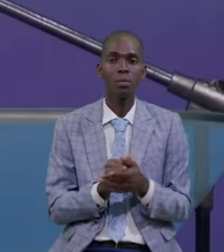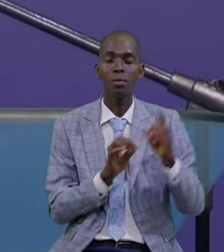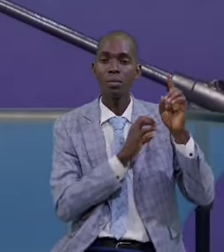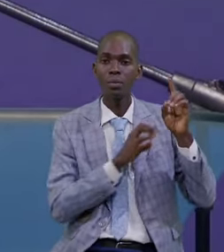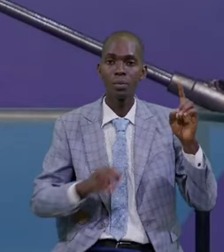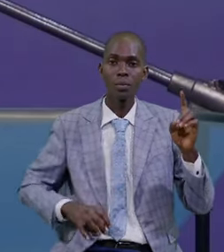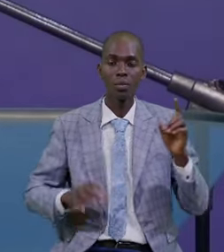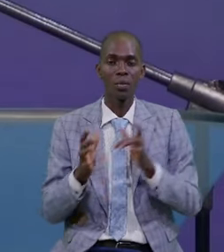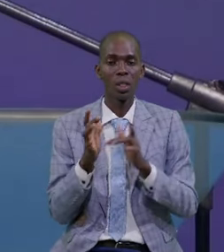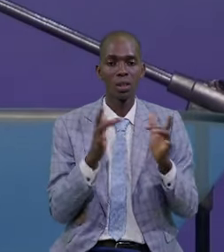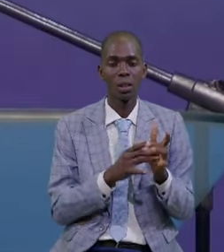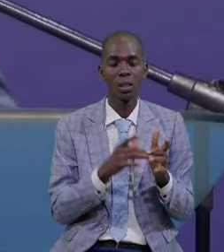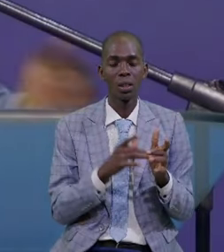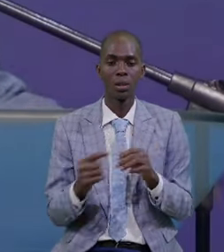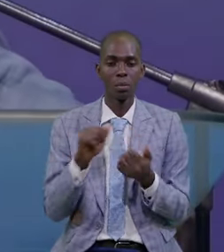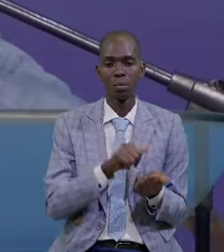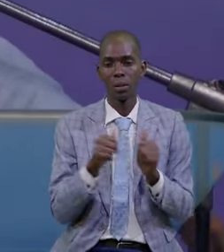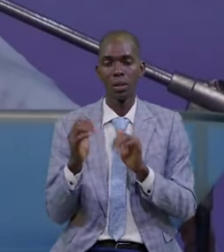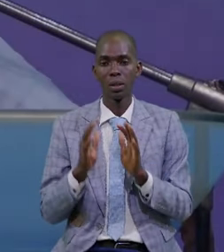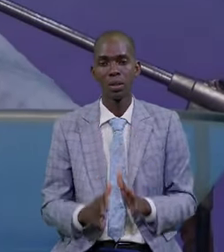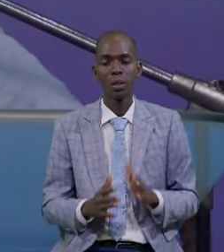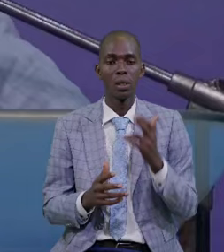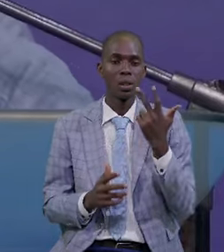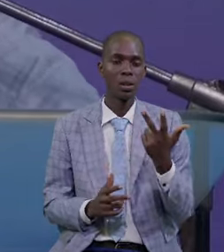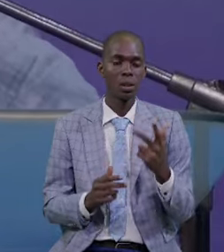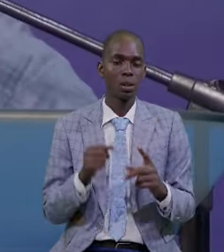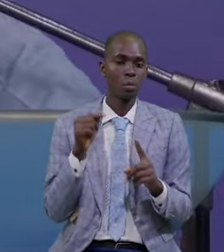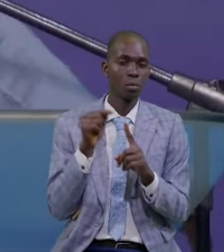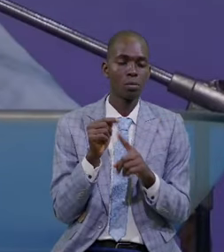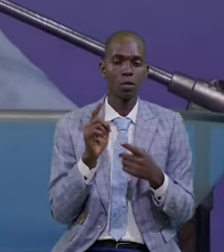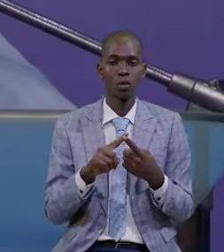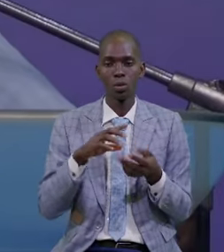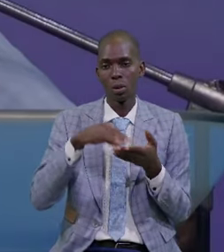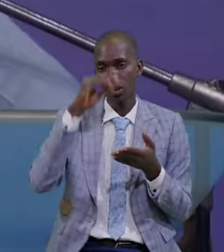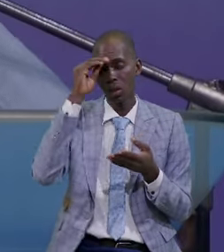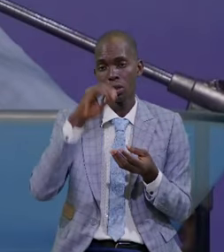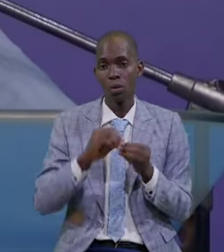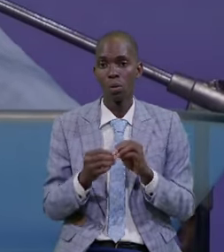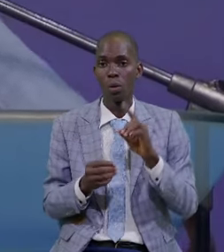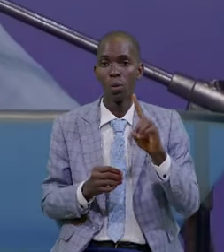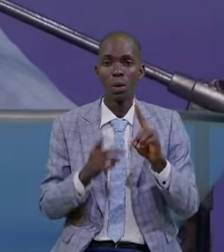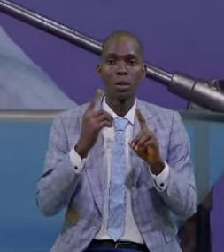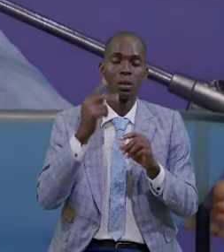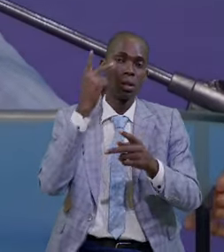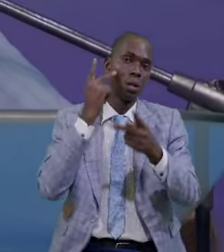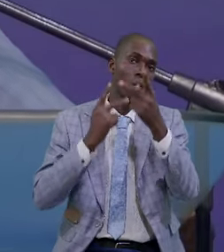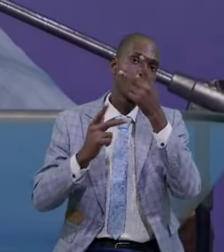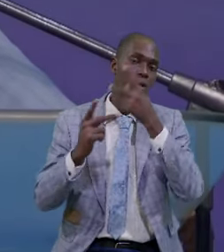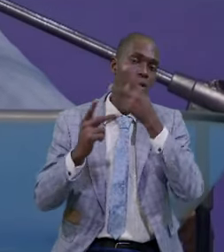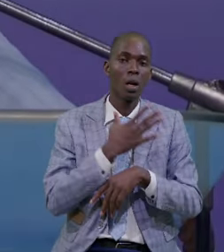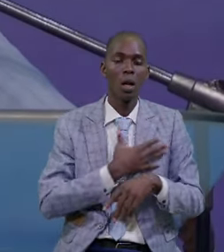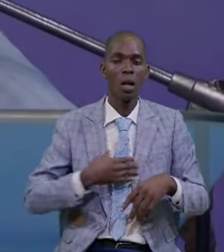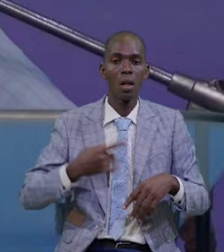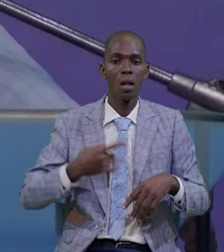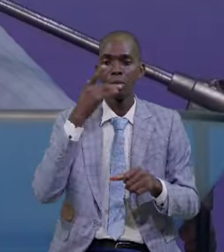the baptizer. Three things we're looking at. Number one, the prophecy and the promise of the